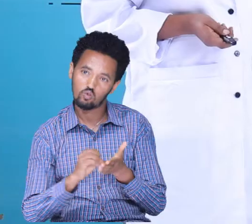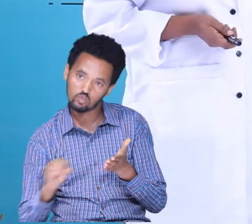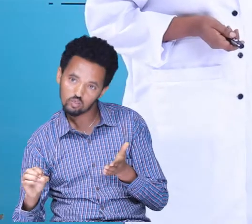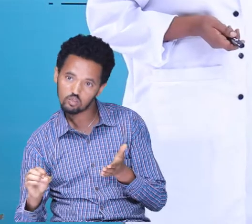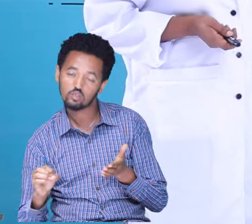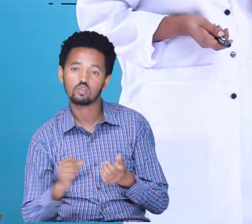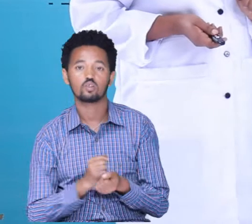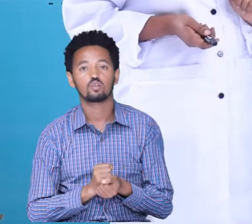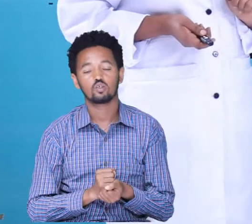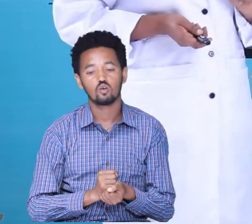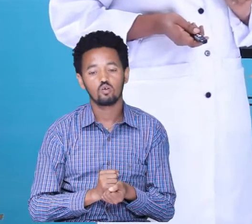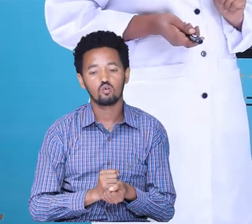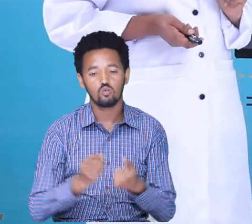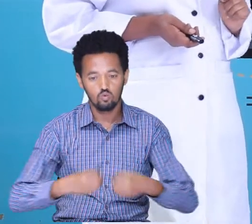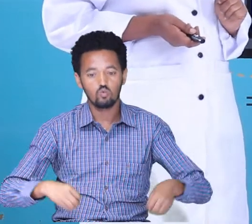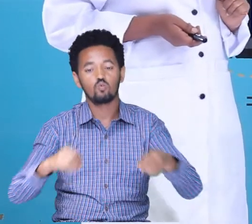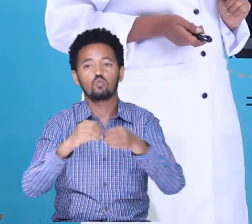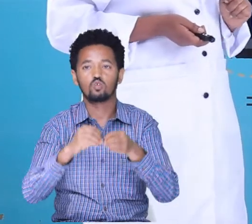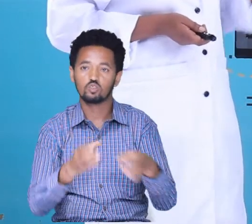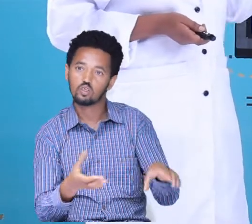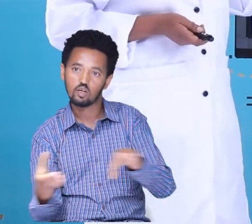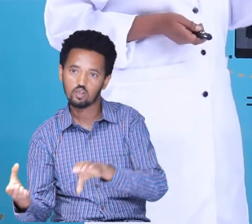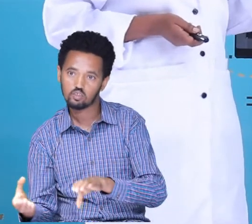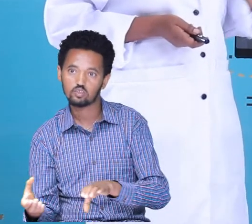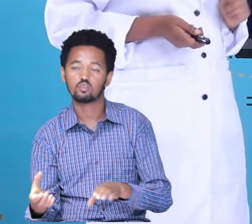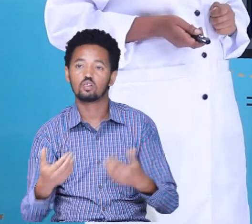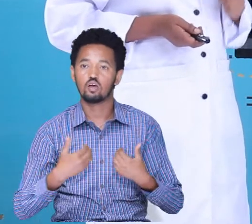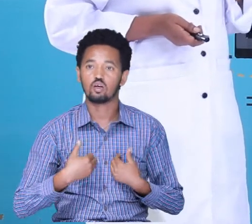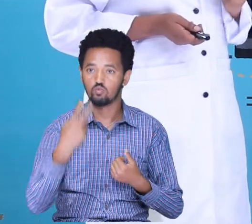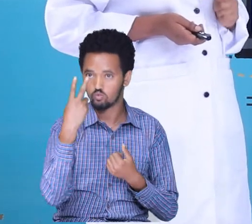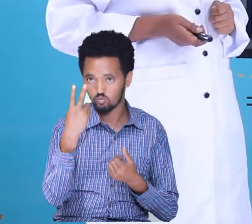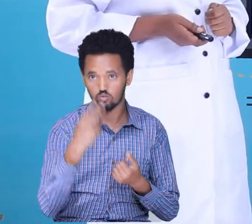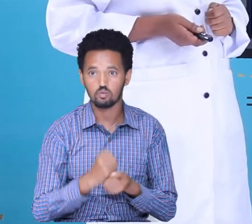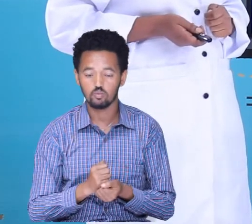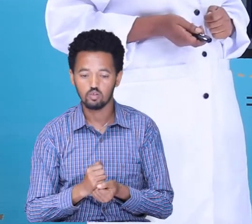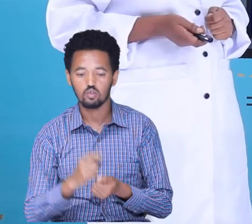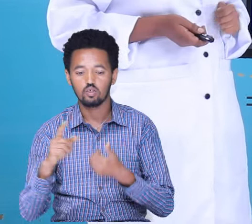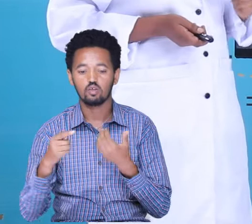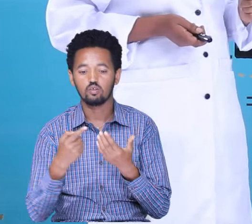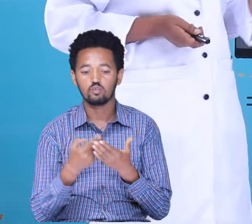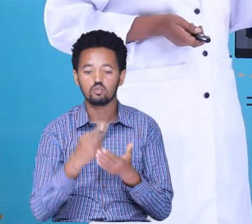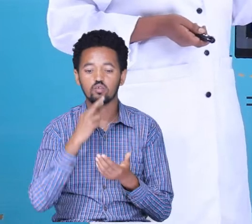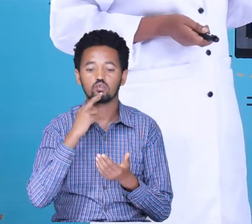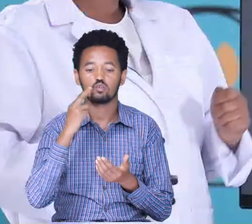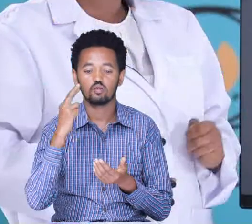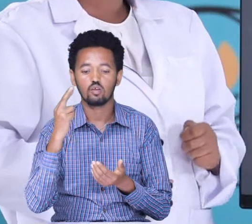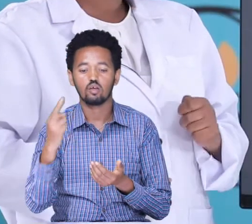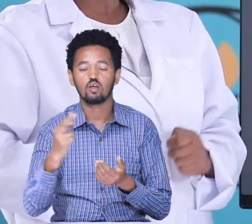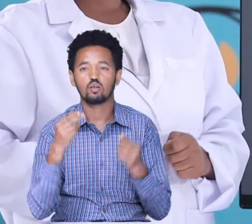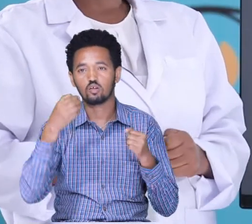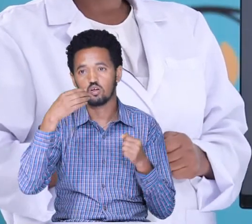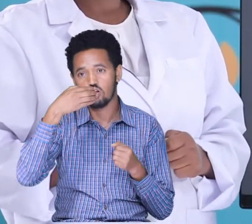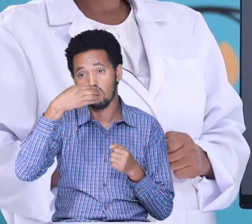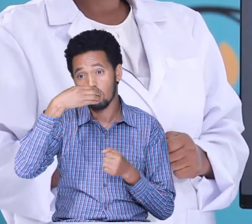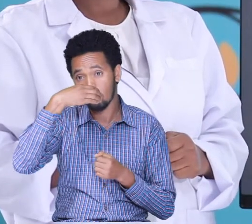origin, ocean currents of two types. These are the warm ocean current and the cold